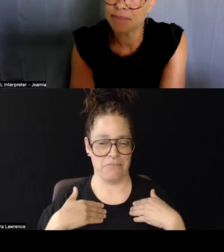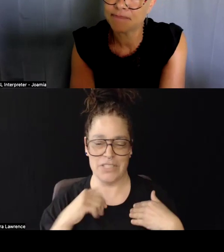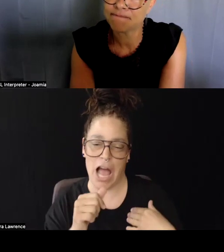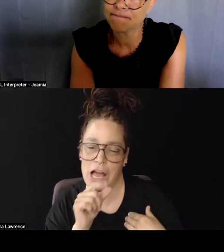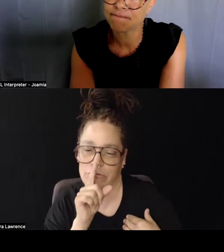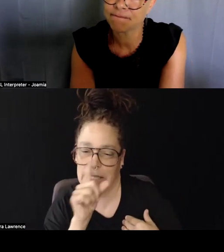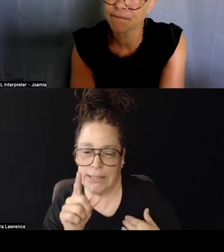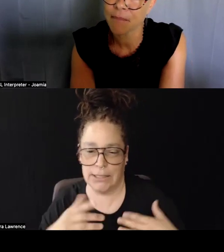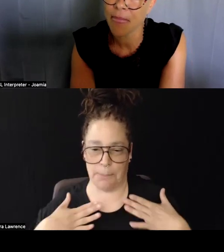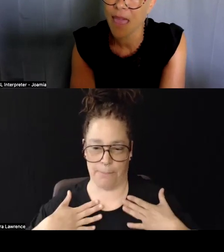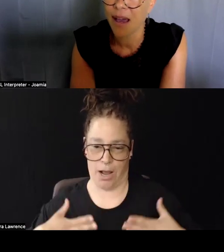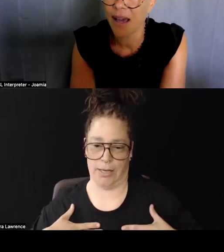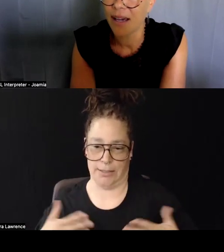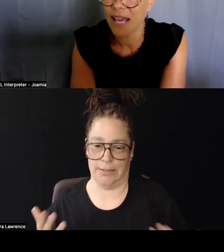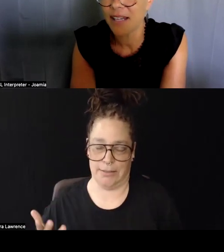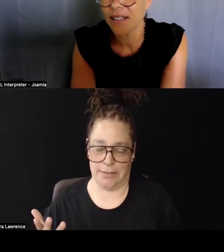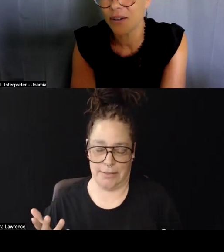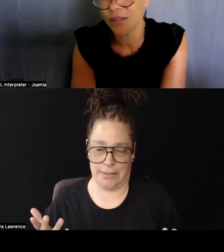um